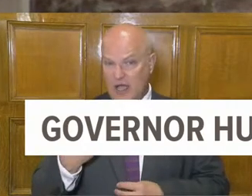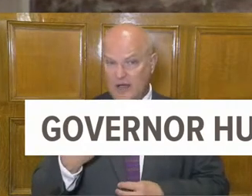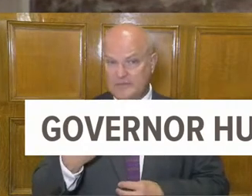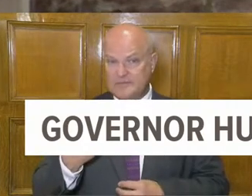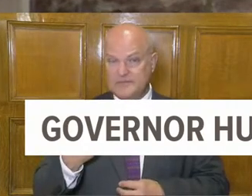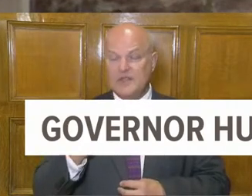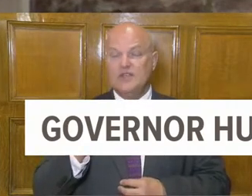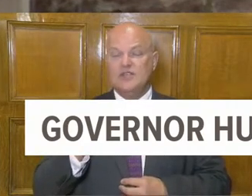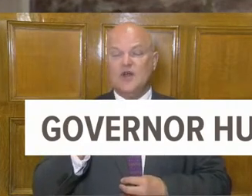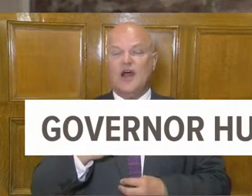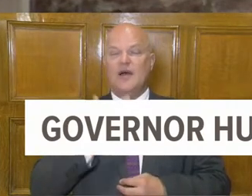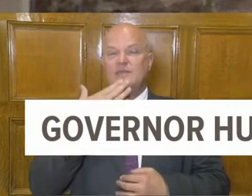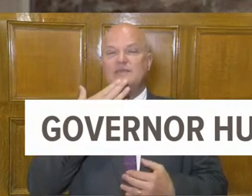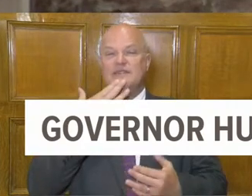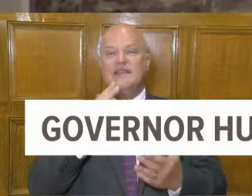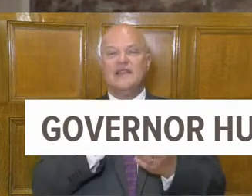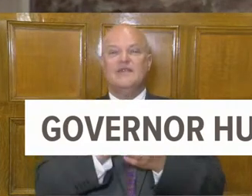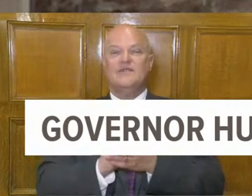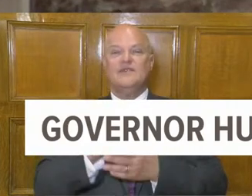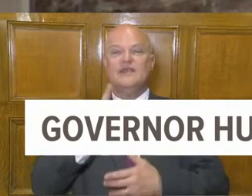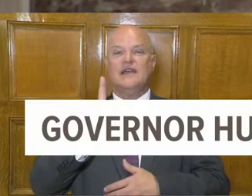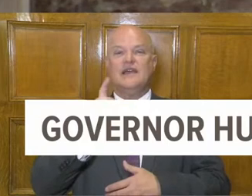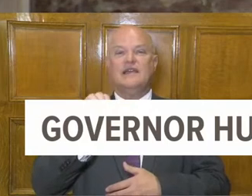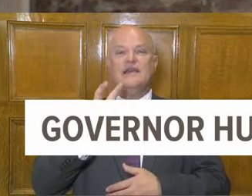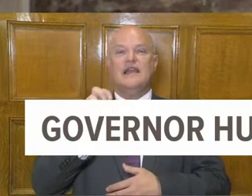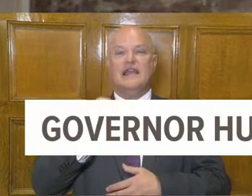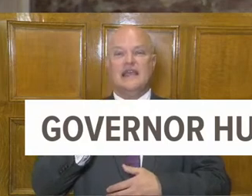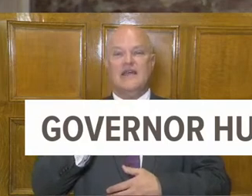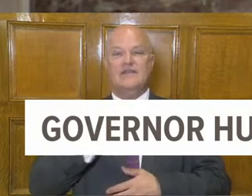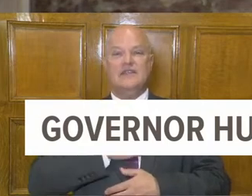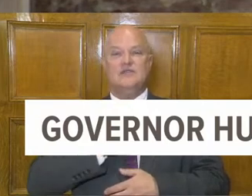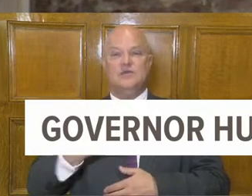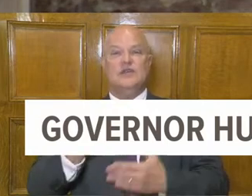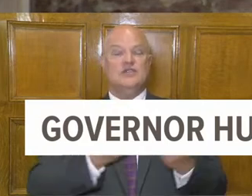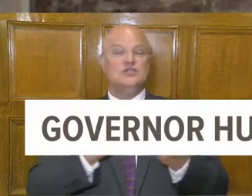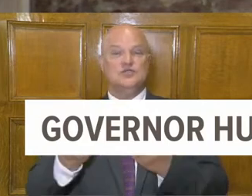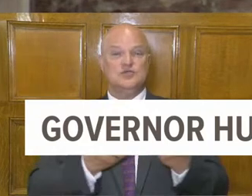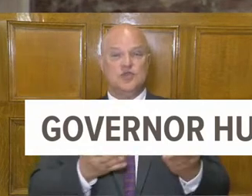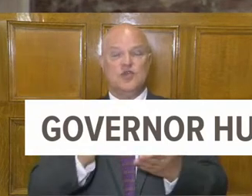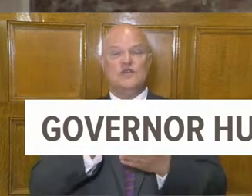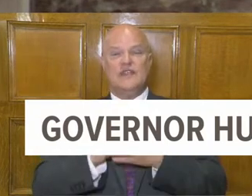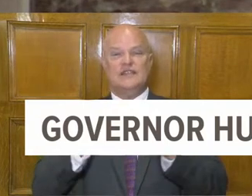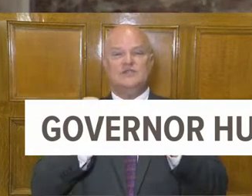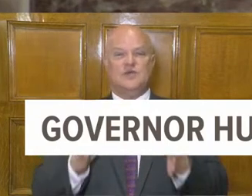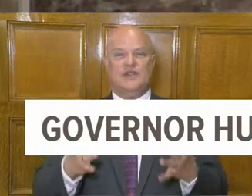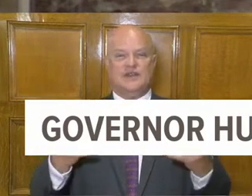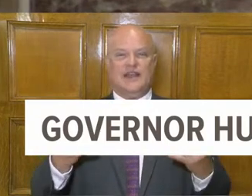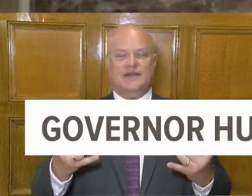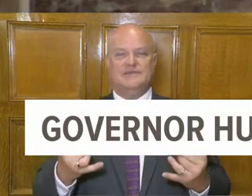And so I'm just grateful that Kevin's willing to serve in that capacity, and I know he'll do a great job.